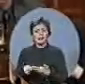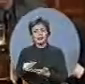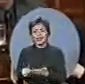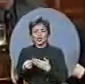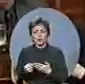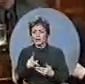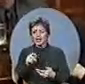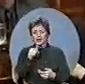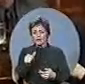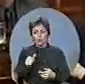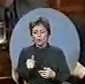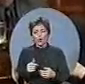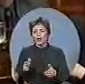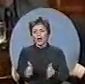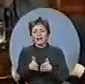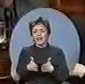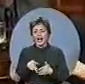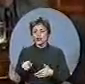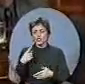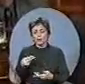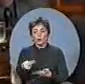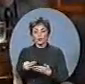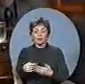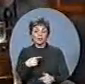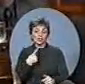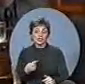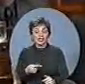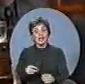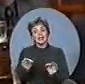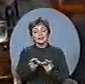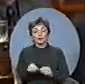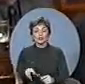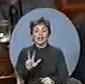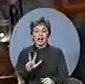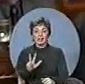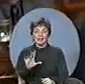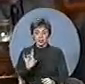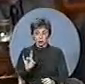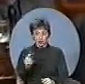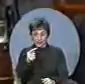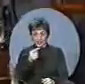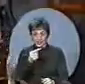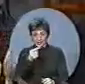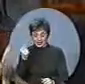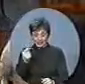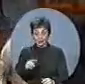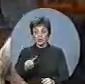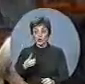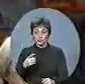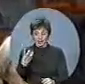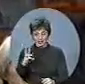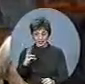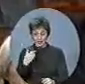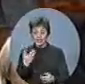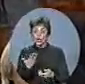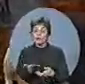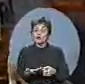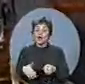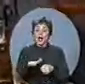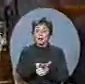reductions targets? When he talks about the economy, if he wants to involve the economy, it's going to cost between 50 cents